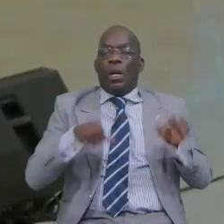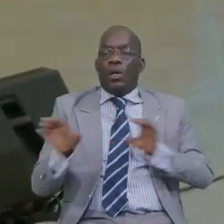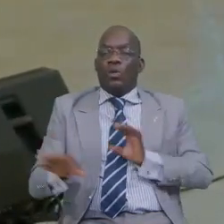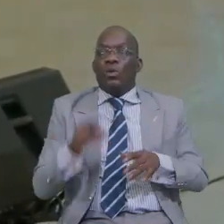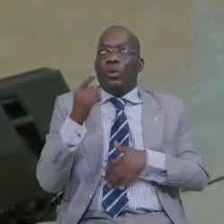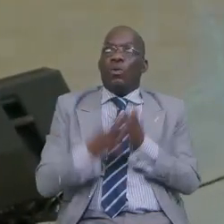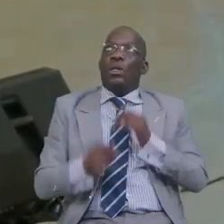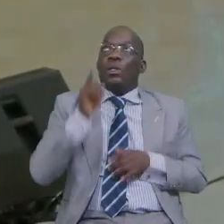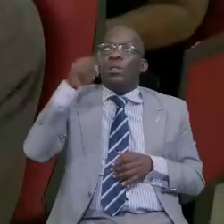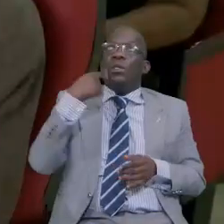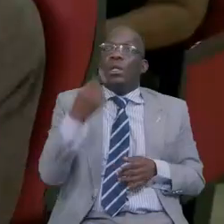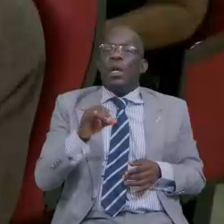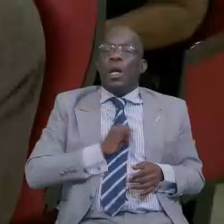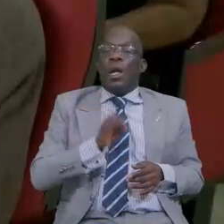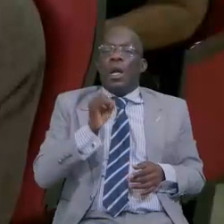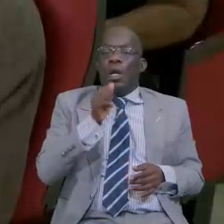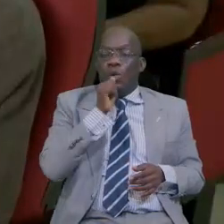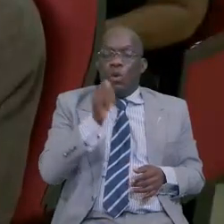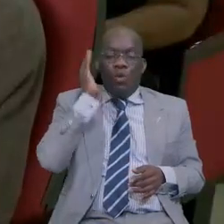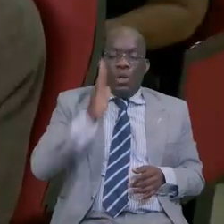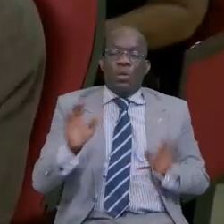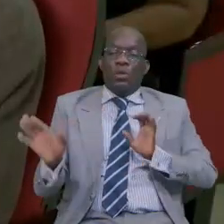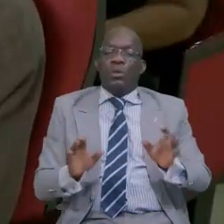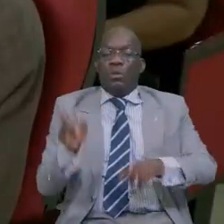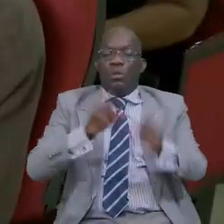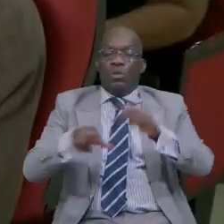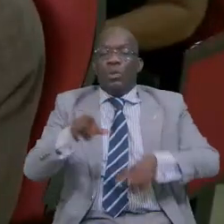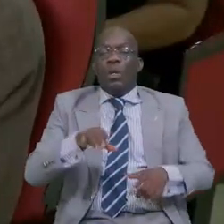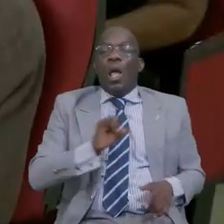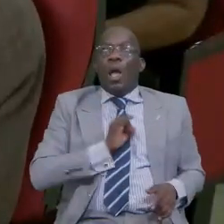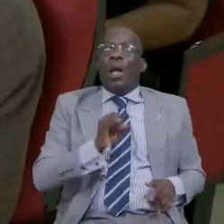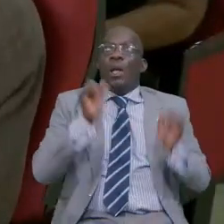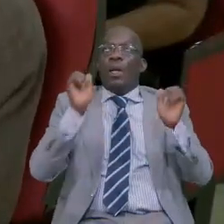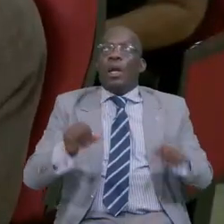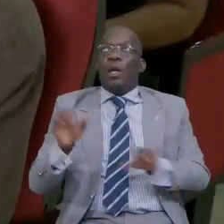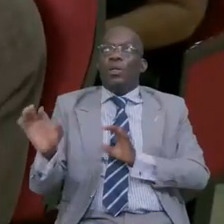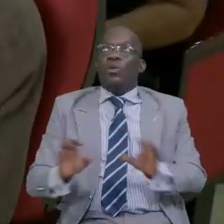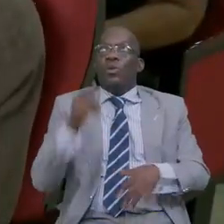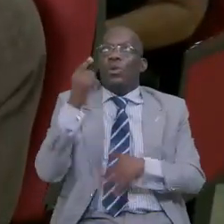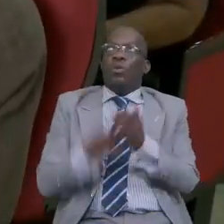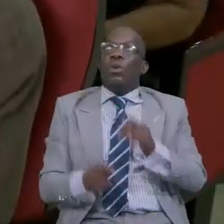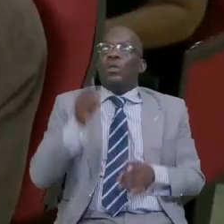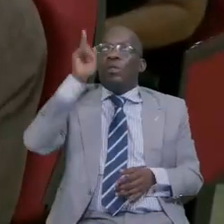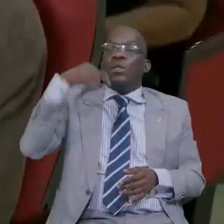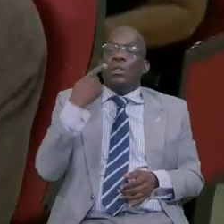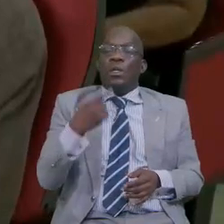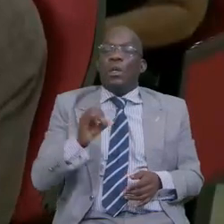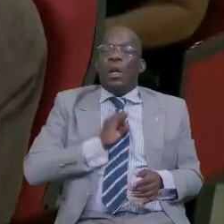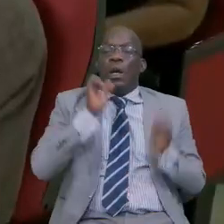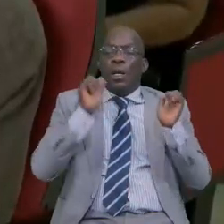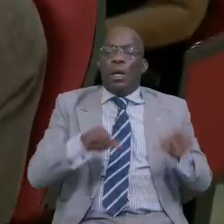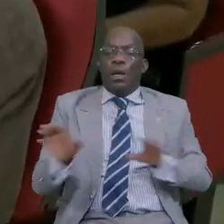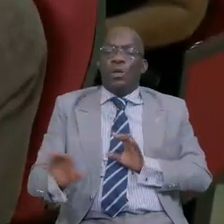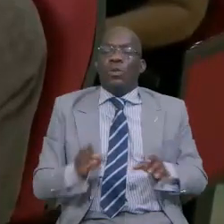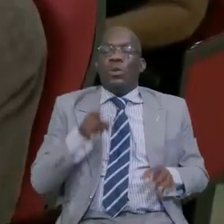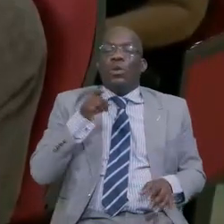Can you say that with me? I can do what he says I can do. And you will be what he